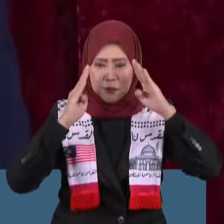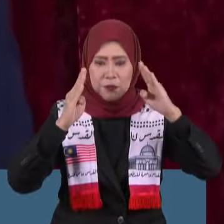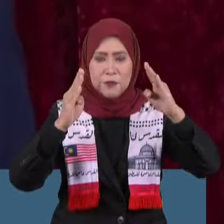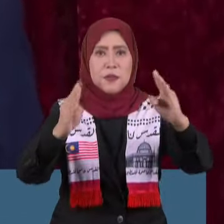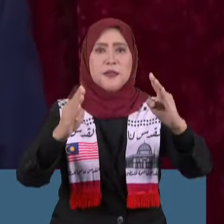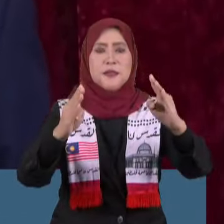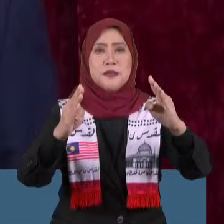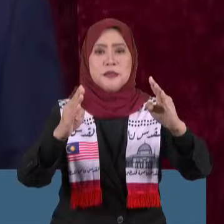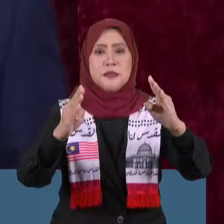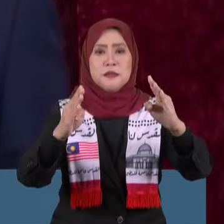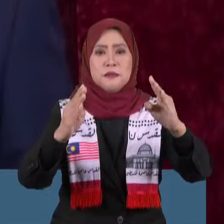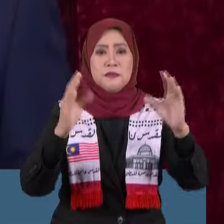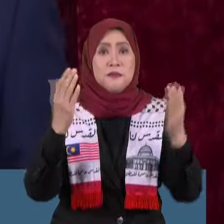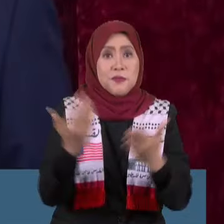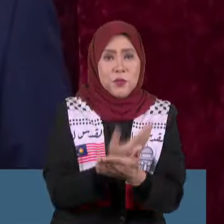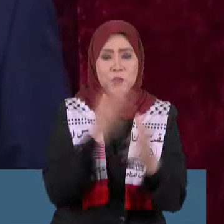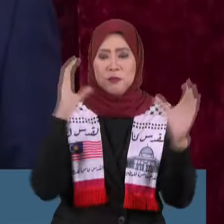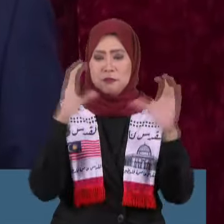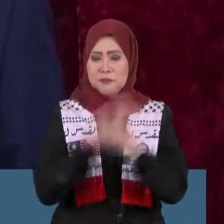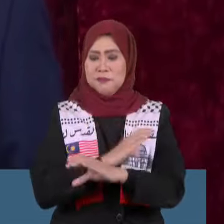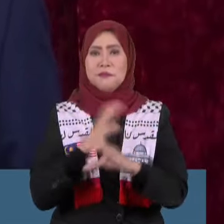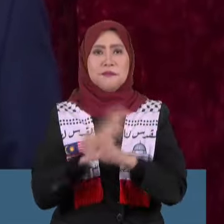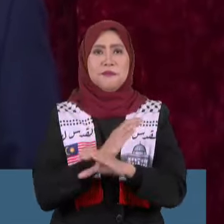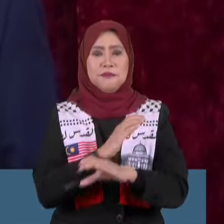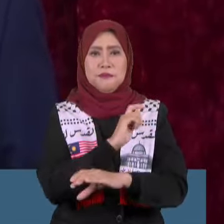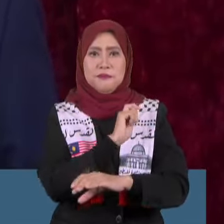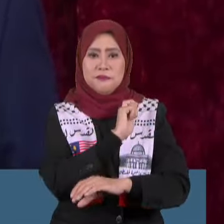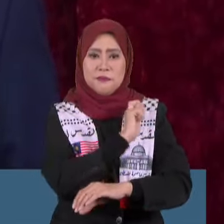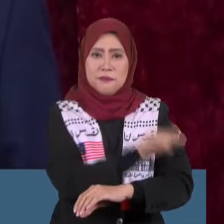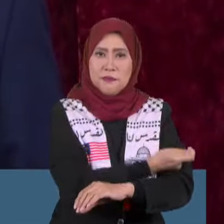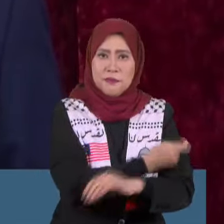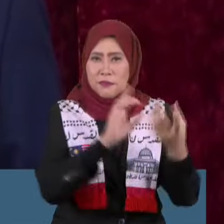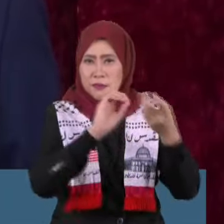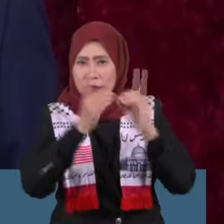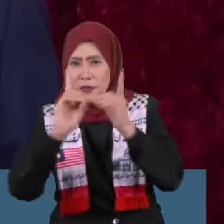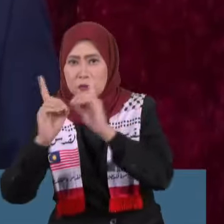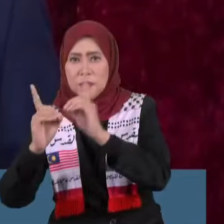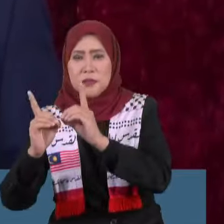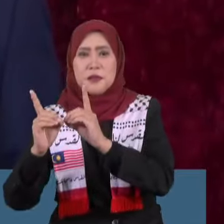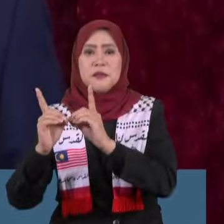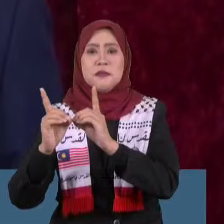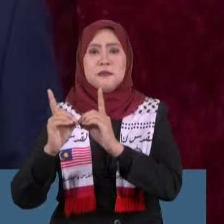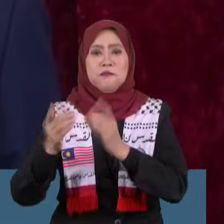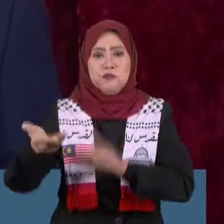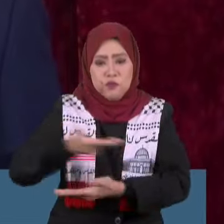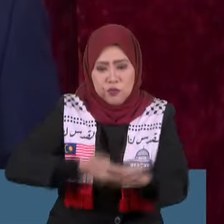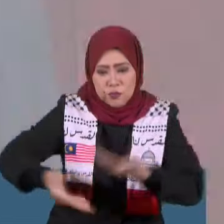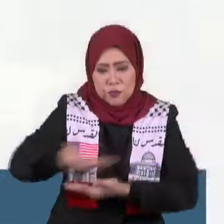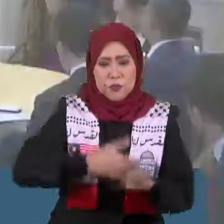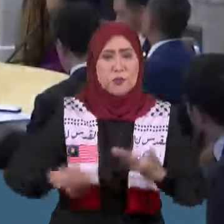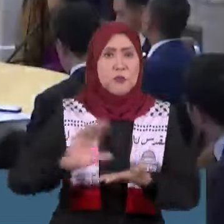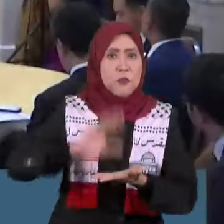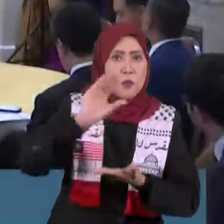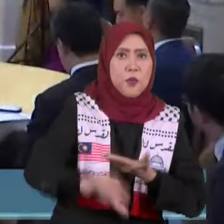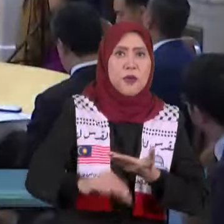on the new challenges of energy, digital, trade and joint